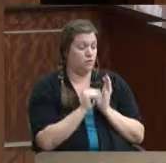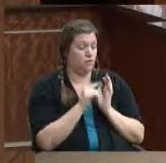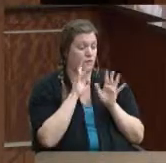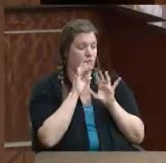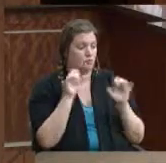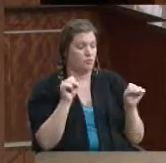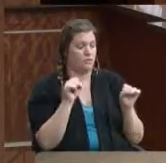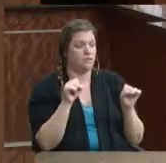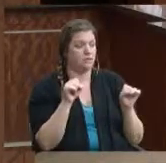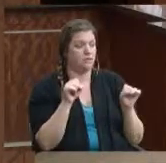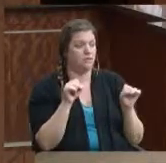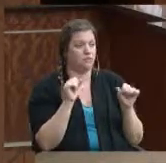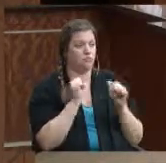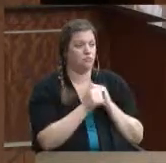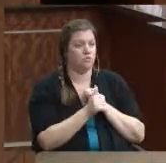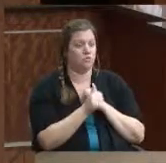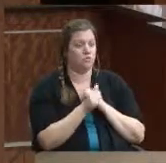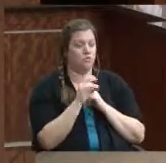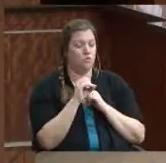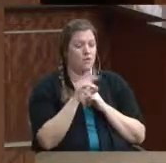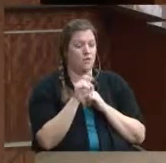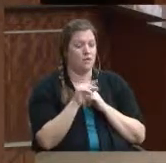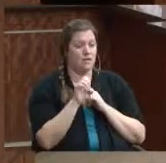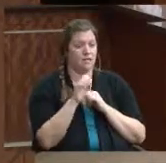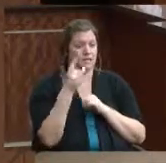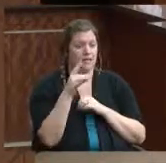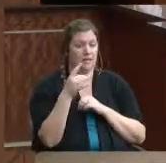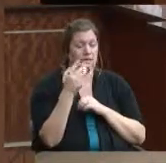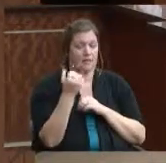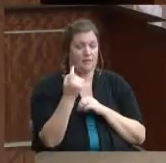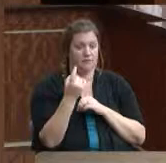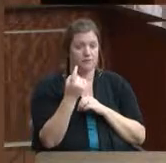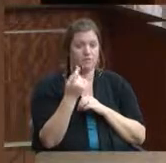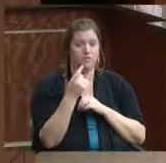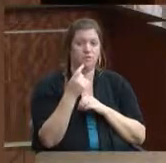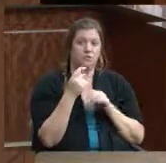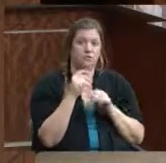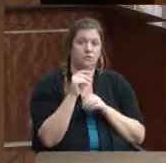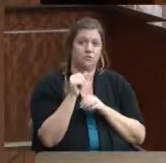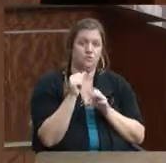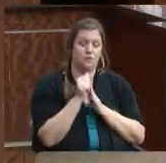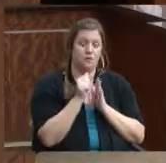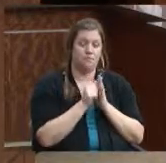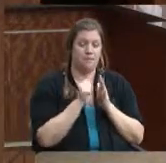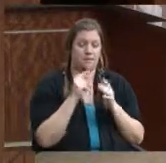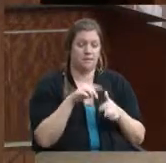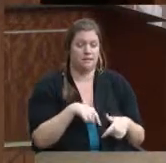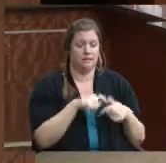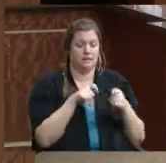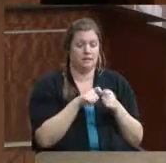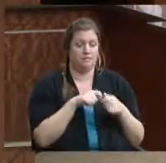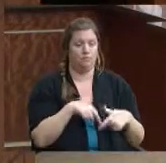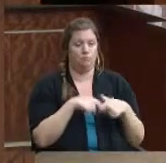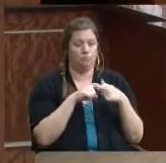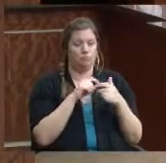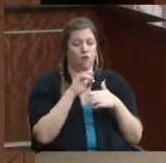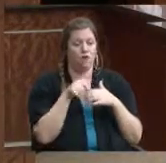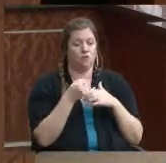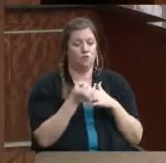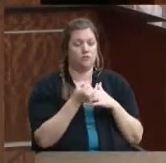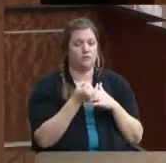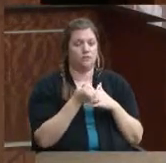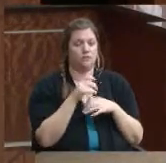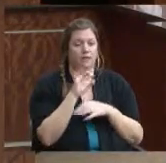President, I move for the approval of Ordinance Number 1811, an ordinance to amend certain project budgets in the